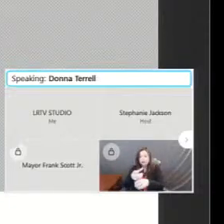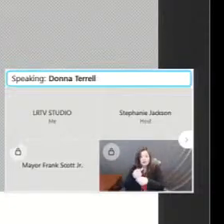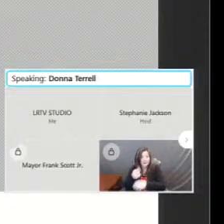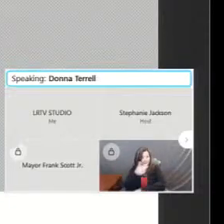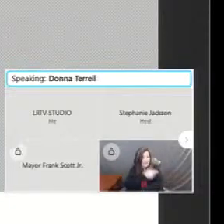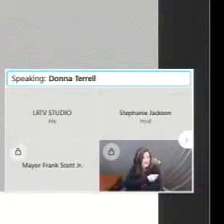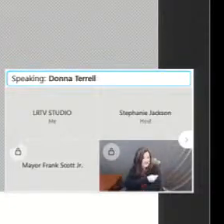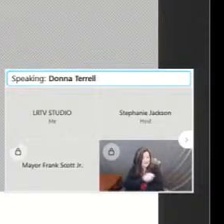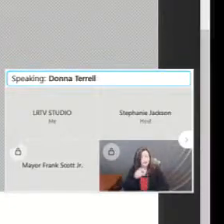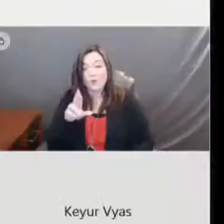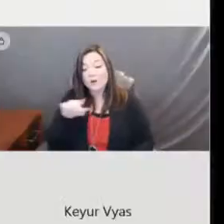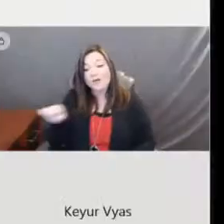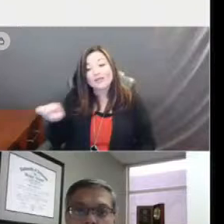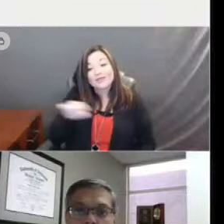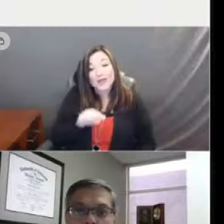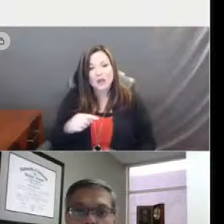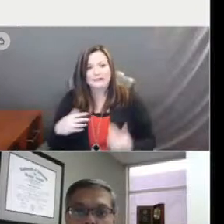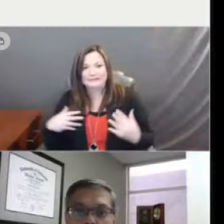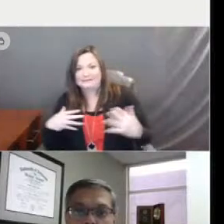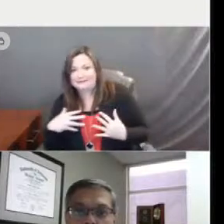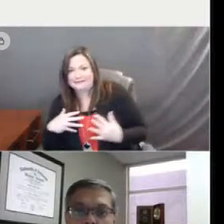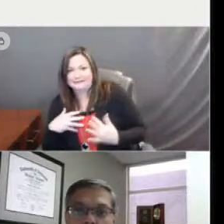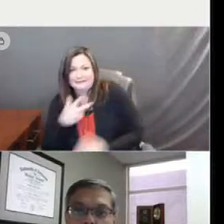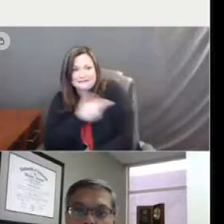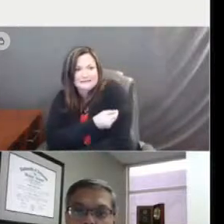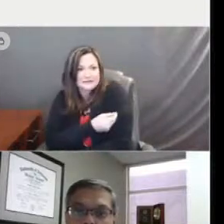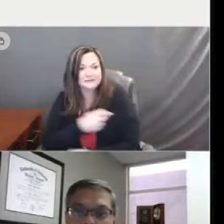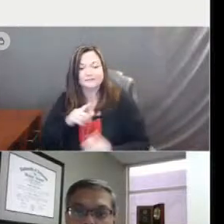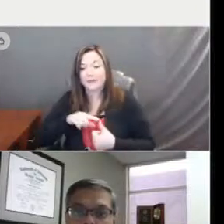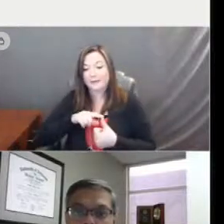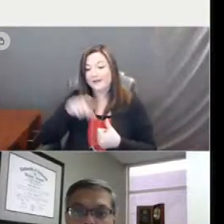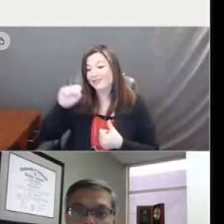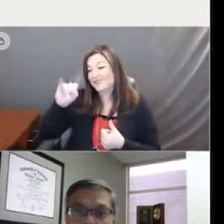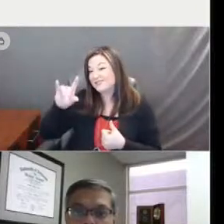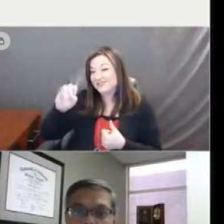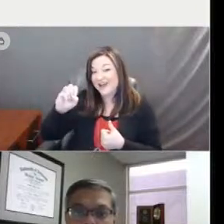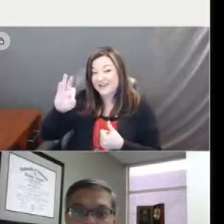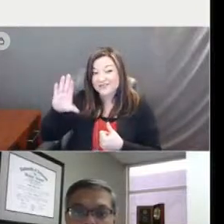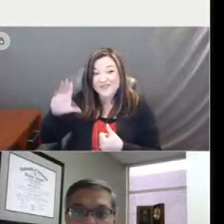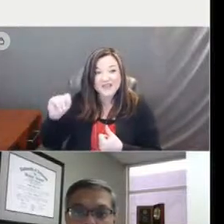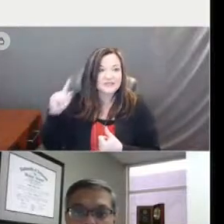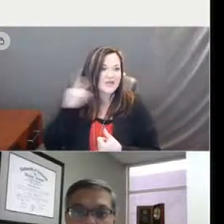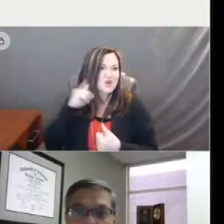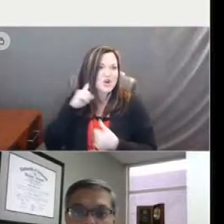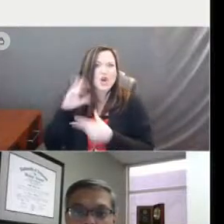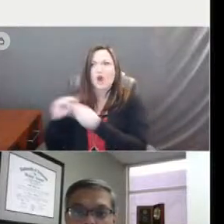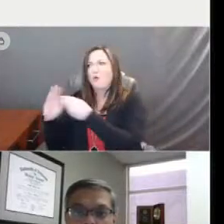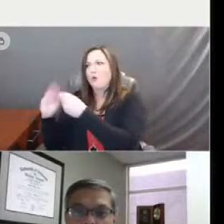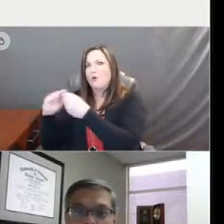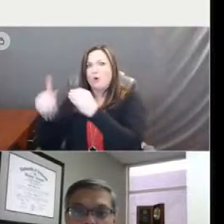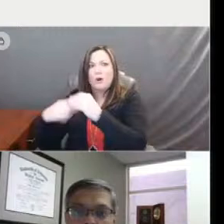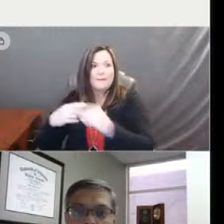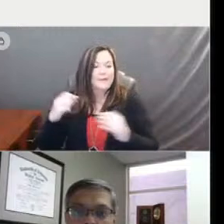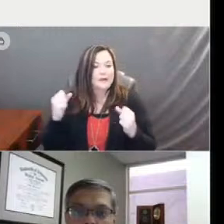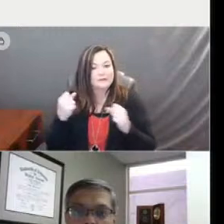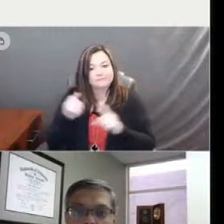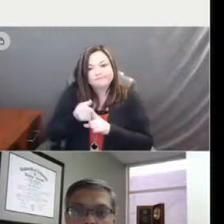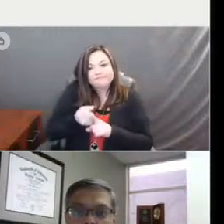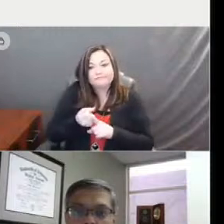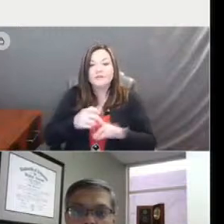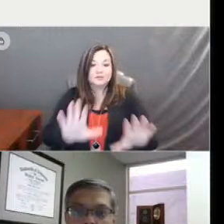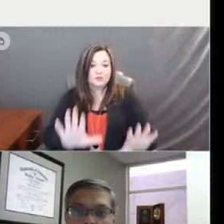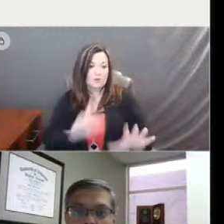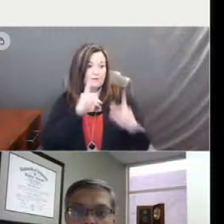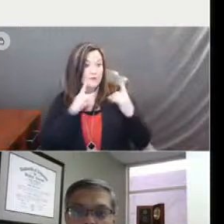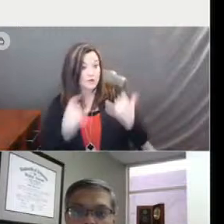are afraid to get it. Some people are afraid of the side effects. They've heard all sorts of stories about this. One of the things we want to do right